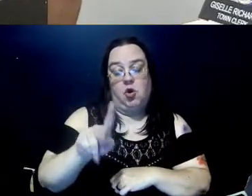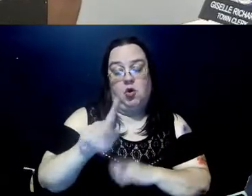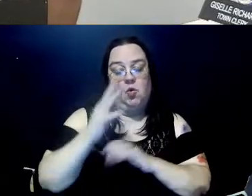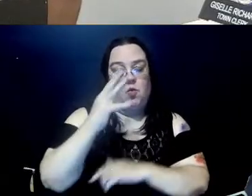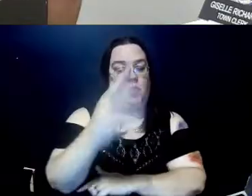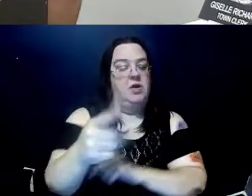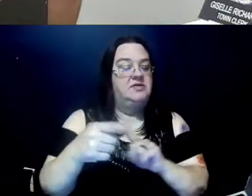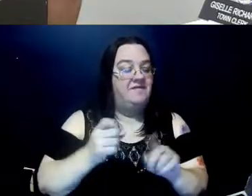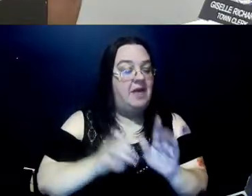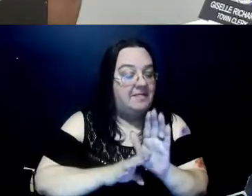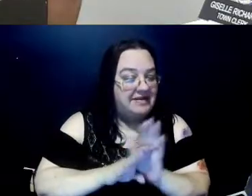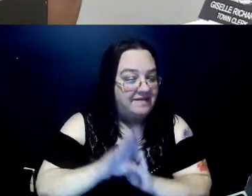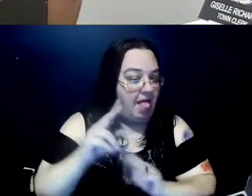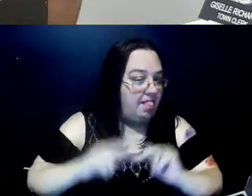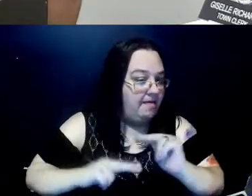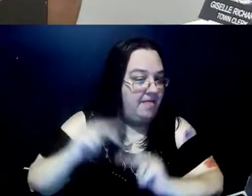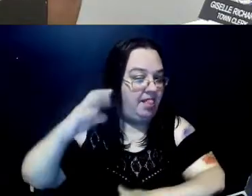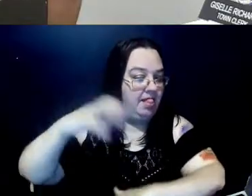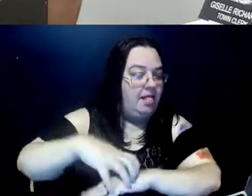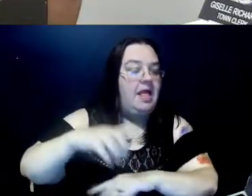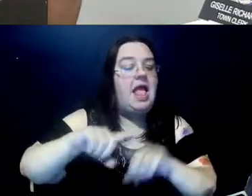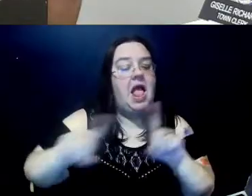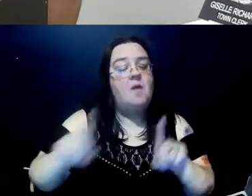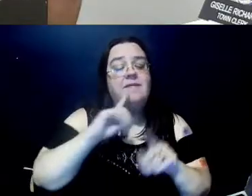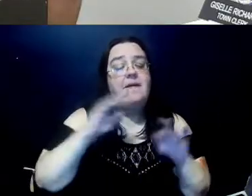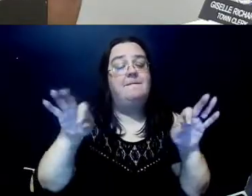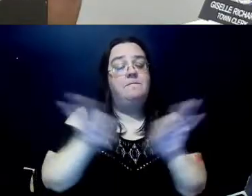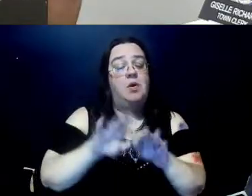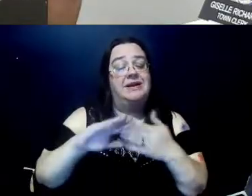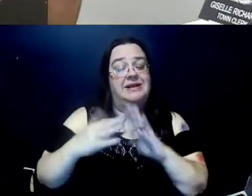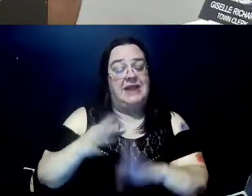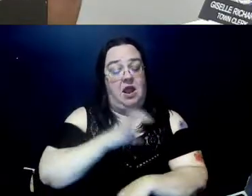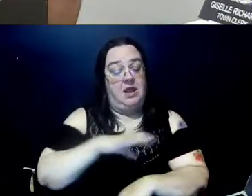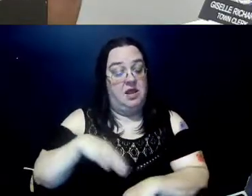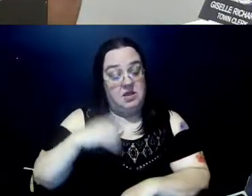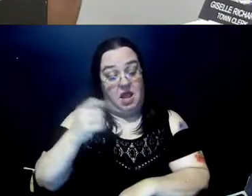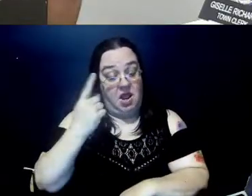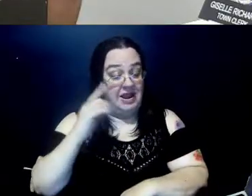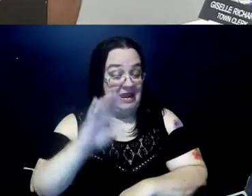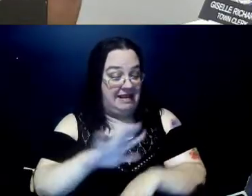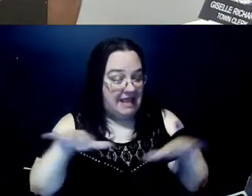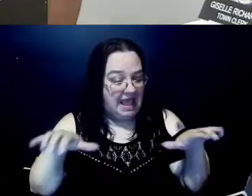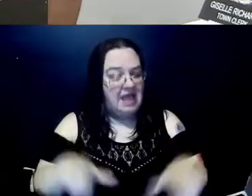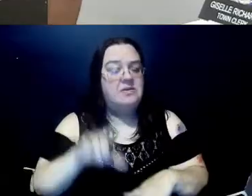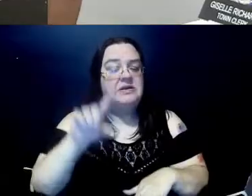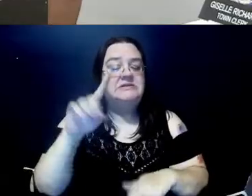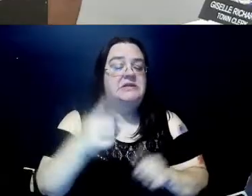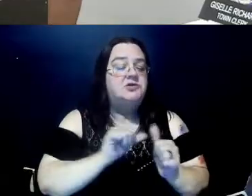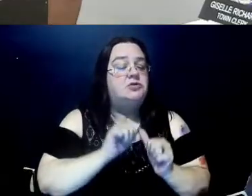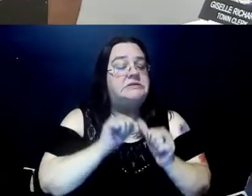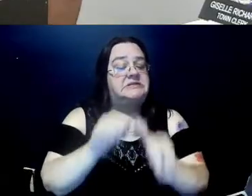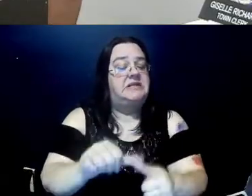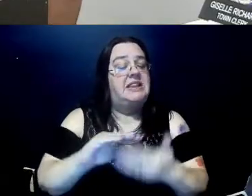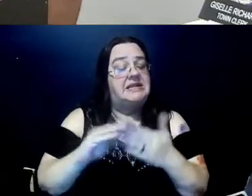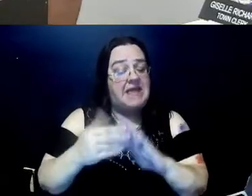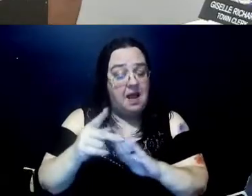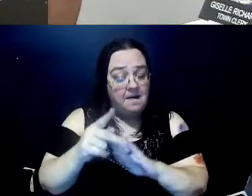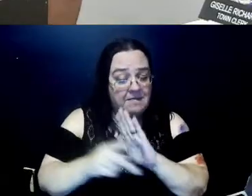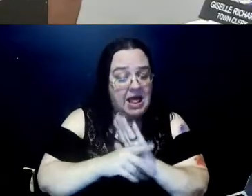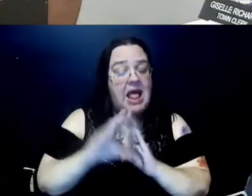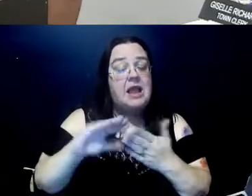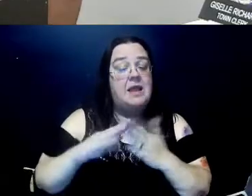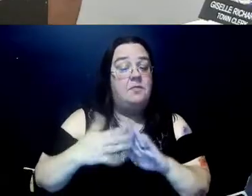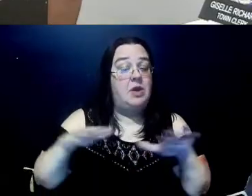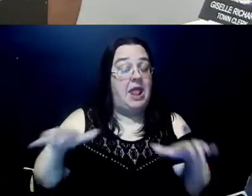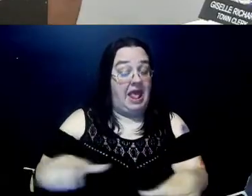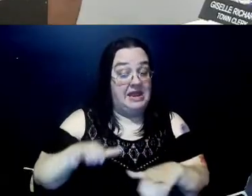it's important that the town council understand Gabe's actions were simply a continuation of the town policy and community action. Gabe's